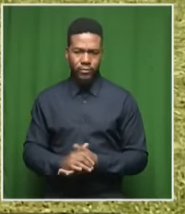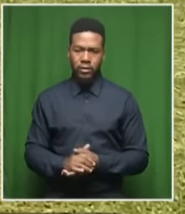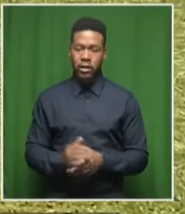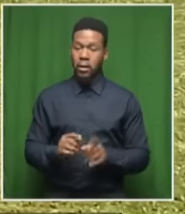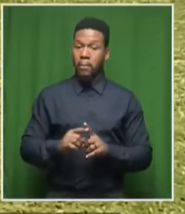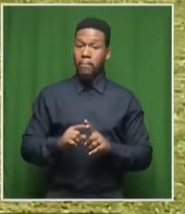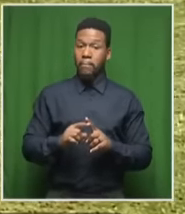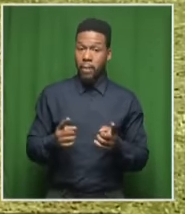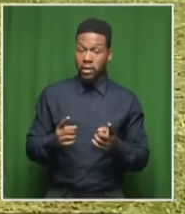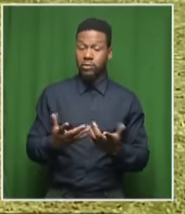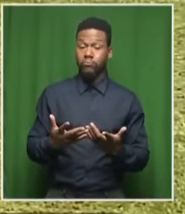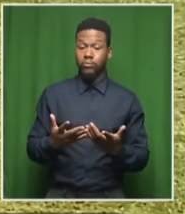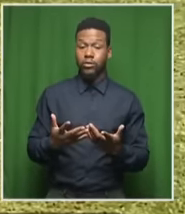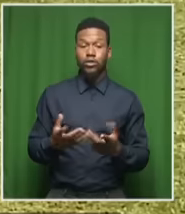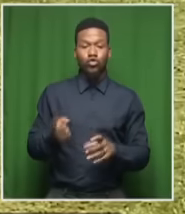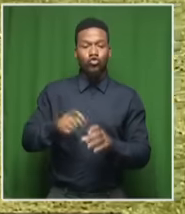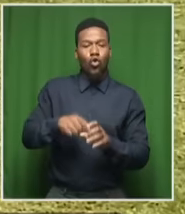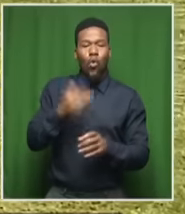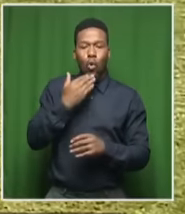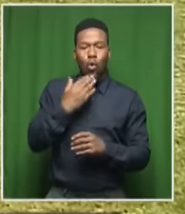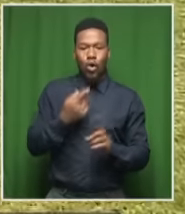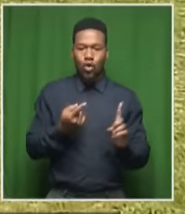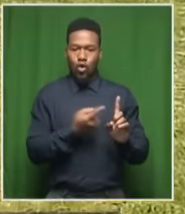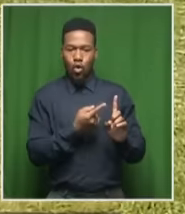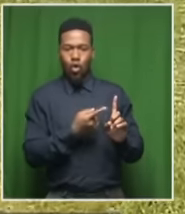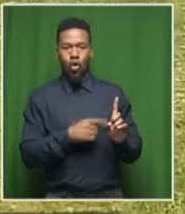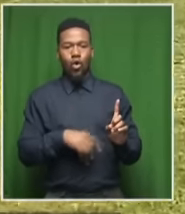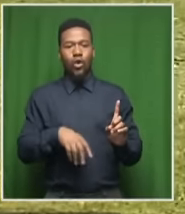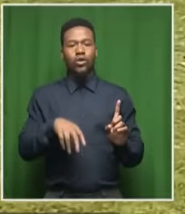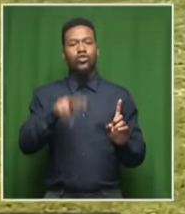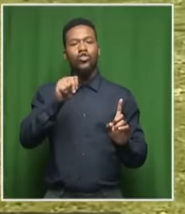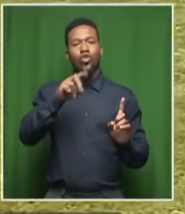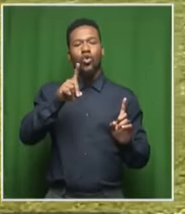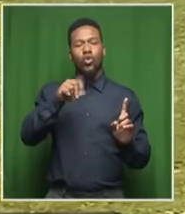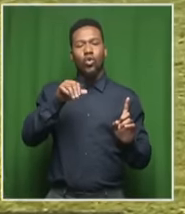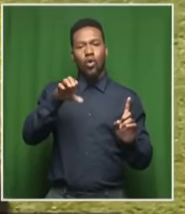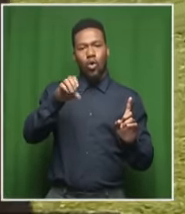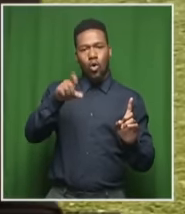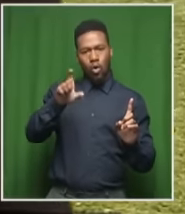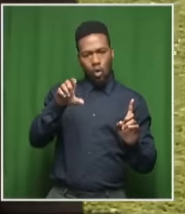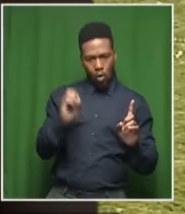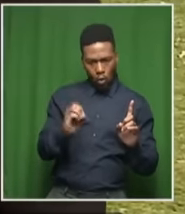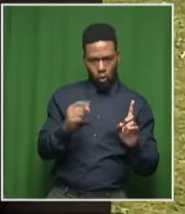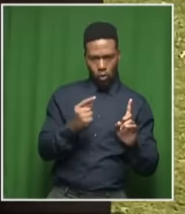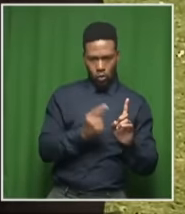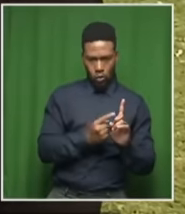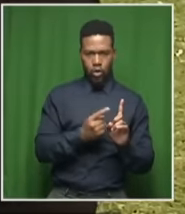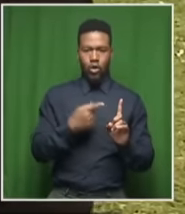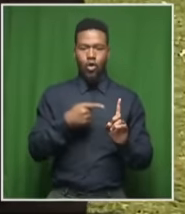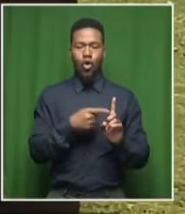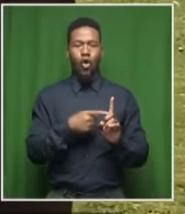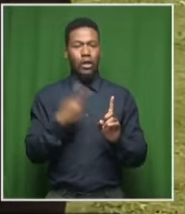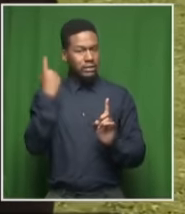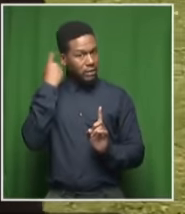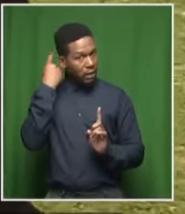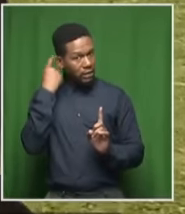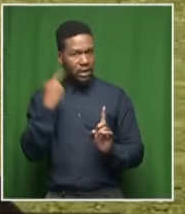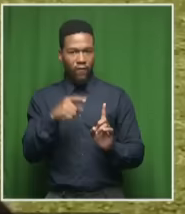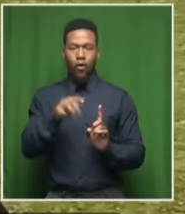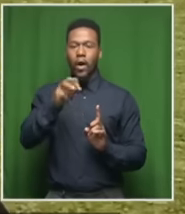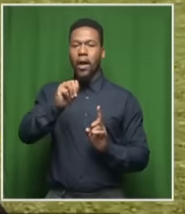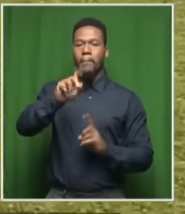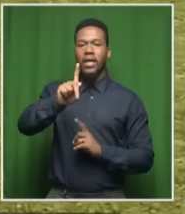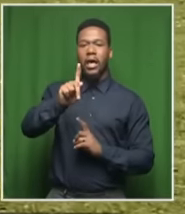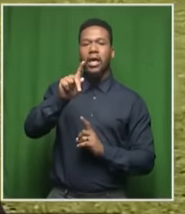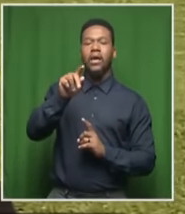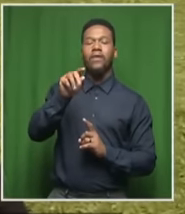joining me to unpack this further is Thandukolo Gyoto, who is the regional secretary of the MKMVA in Johannesburg.